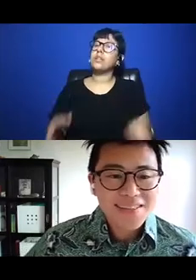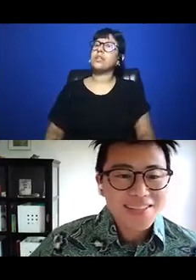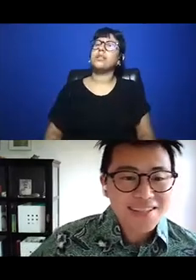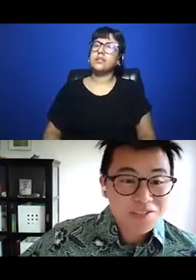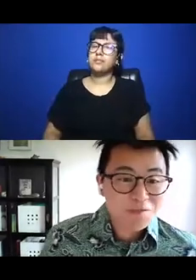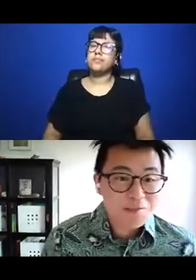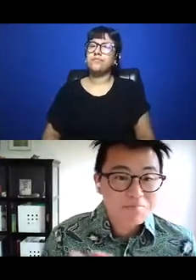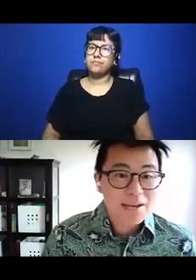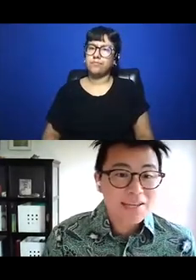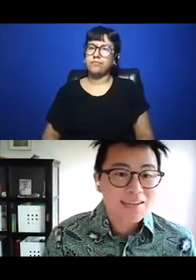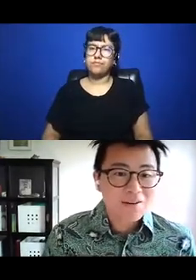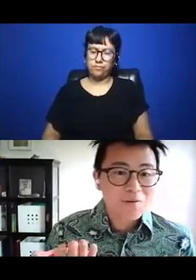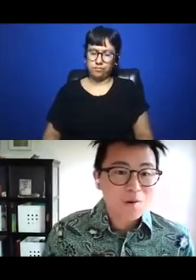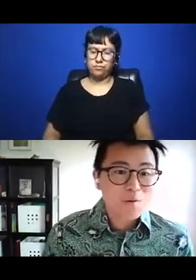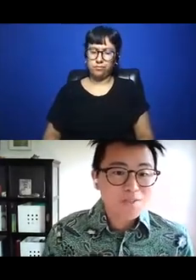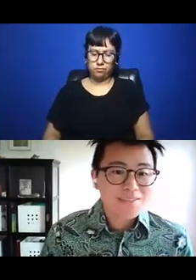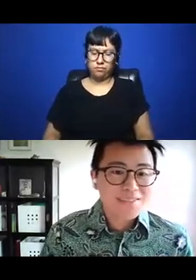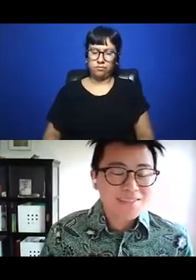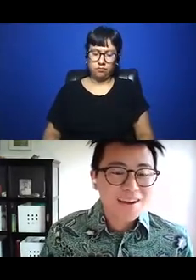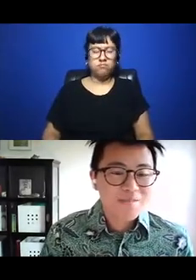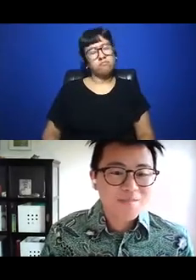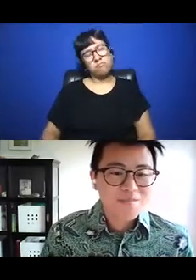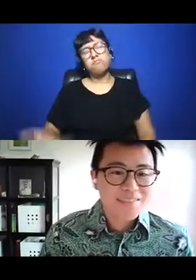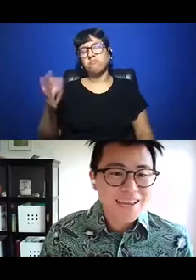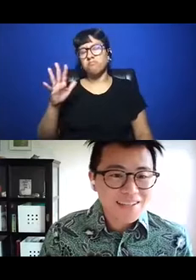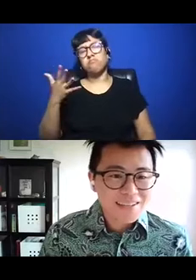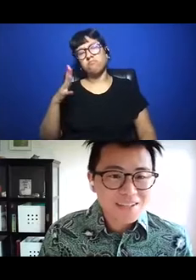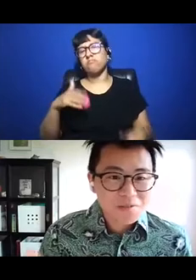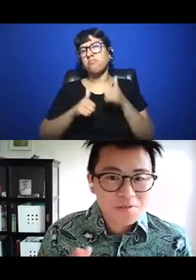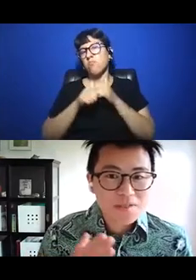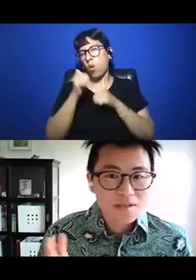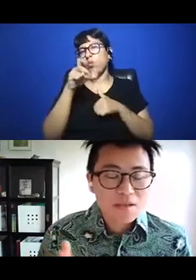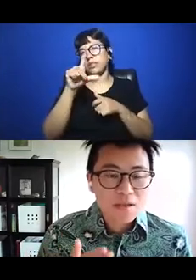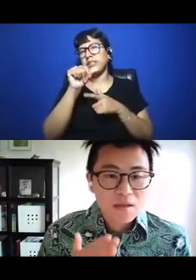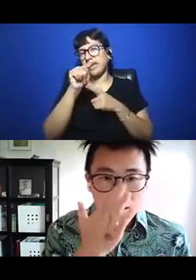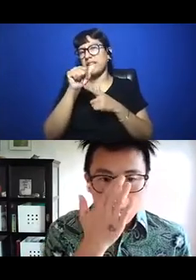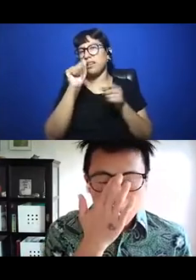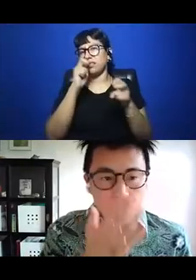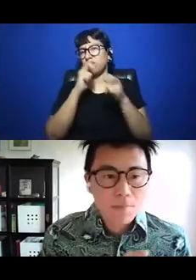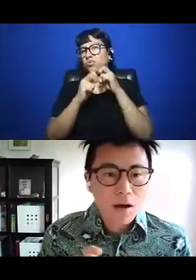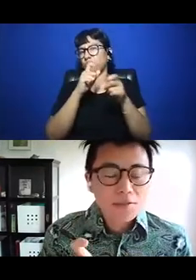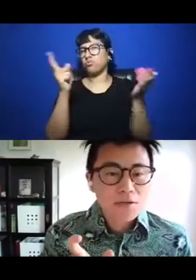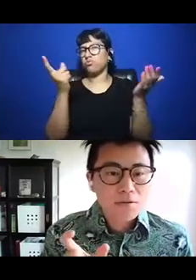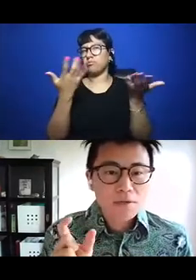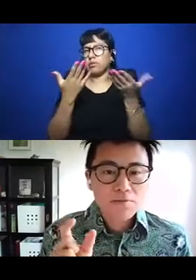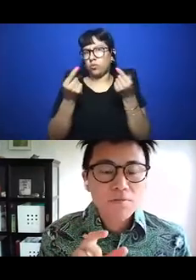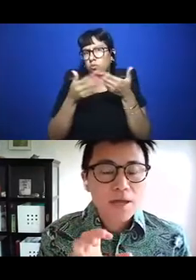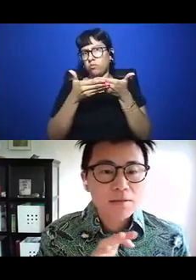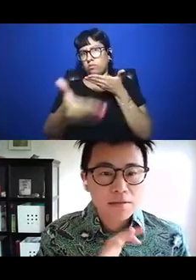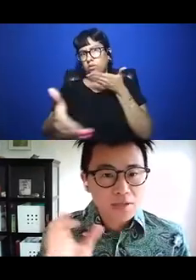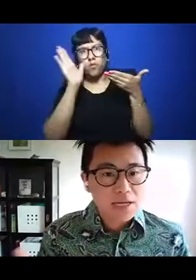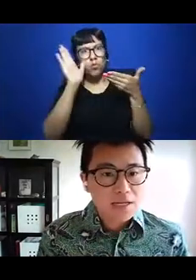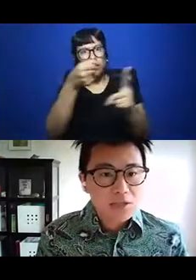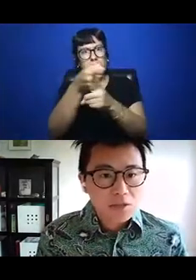I think that's an issue with many or most data issues, that also, even